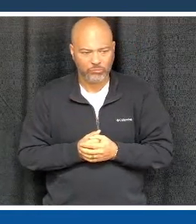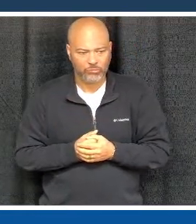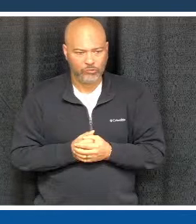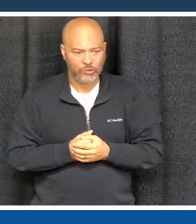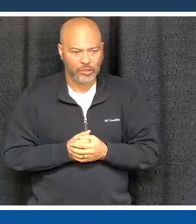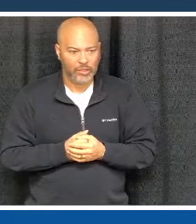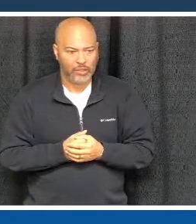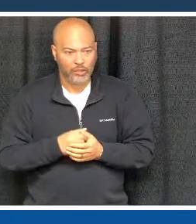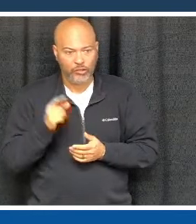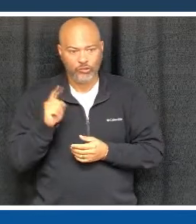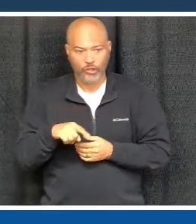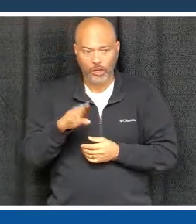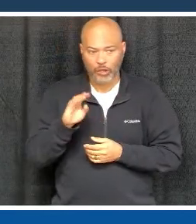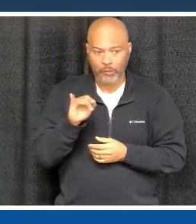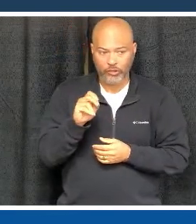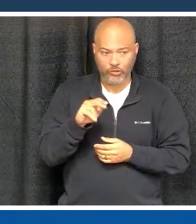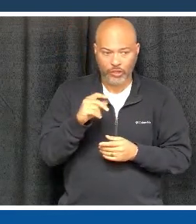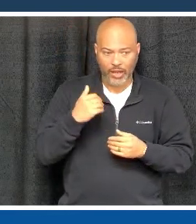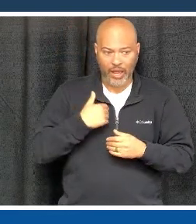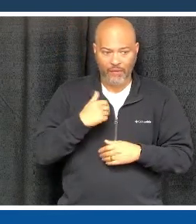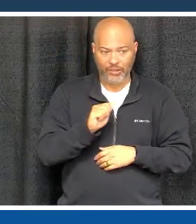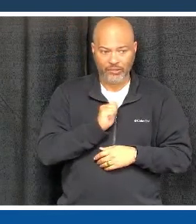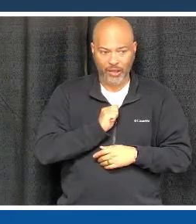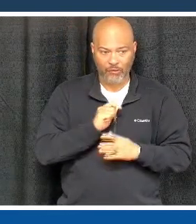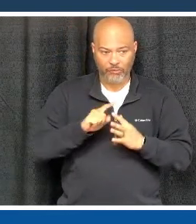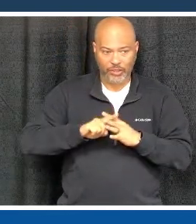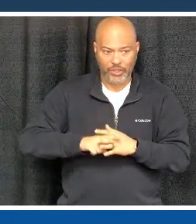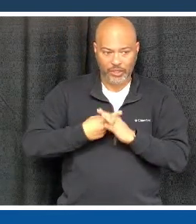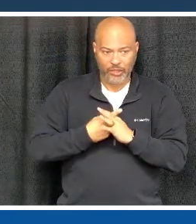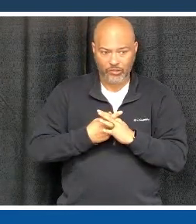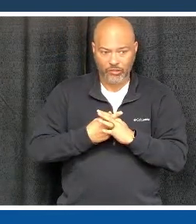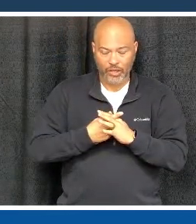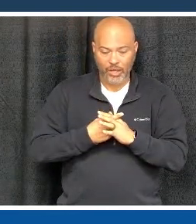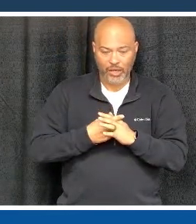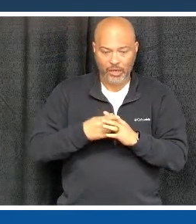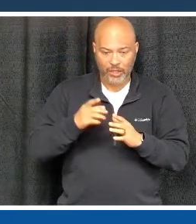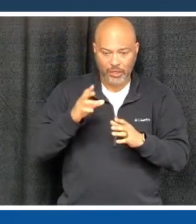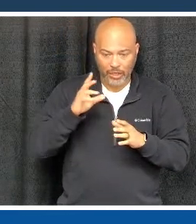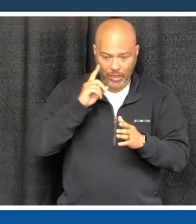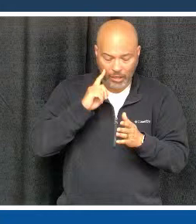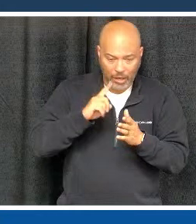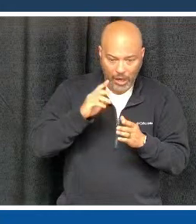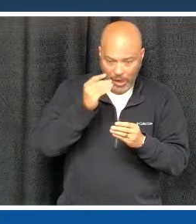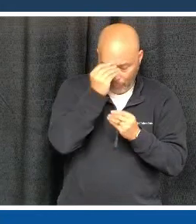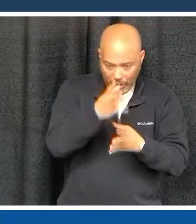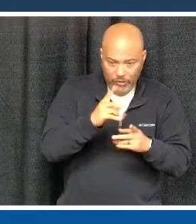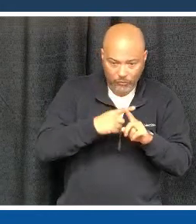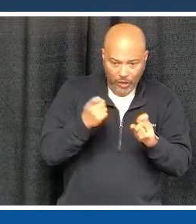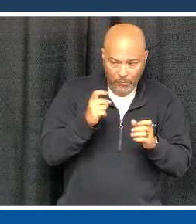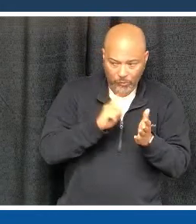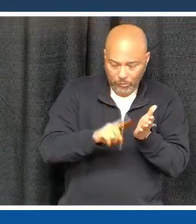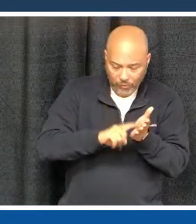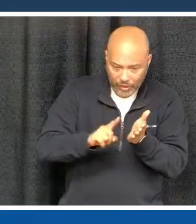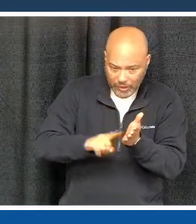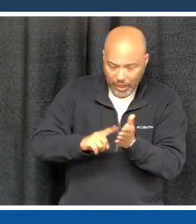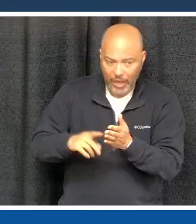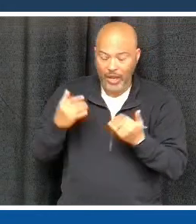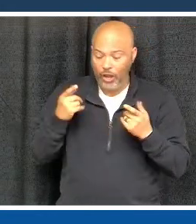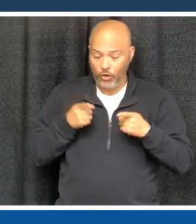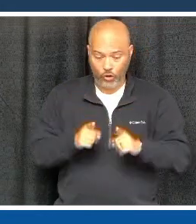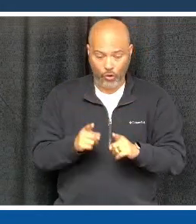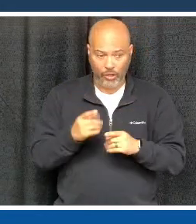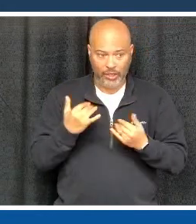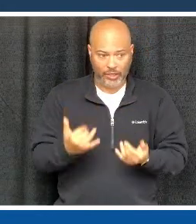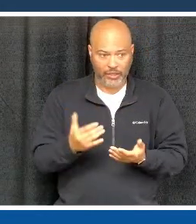Should the Ethics Commission have the authority to self-initiate an investigation based on publicly available information? Currently, the Ethics